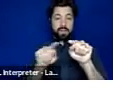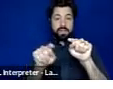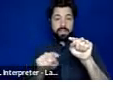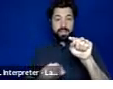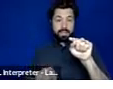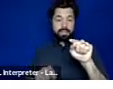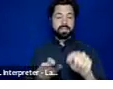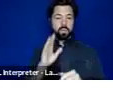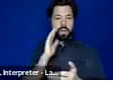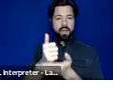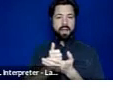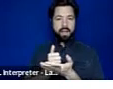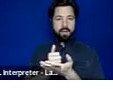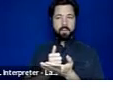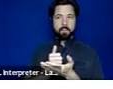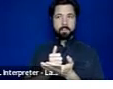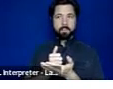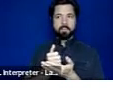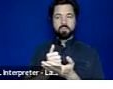material that is not